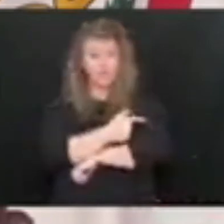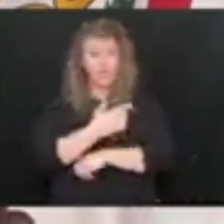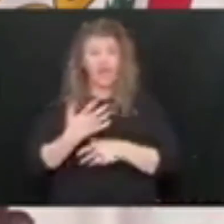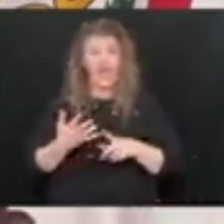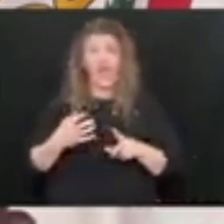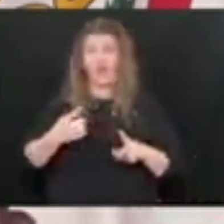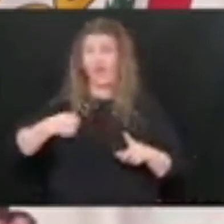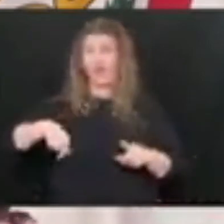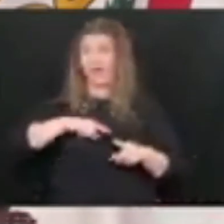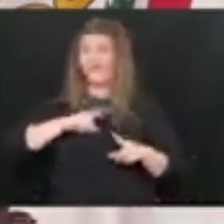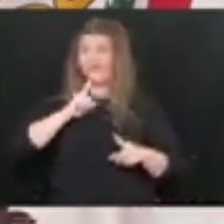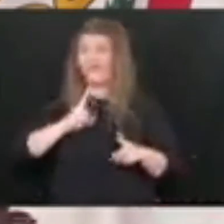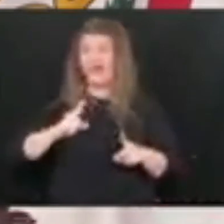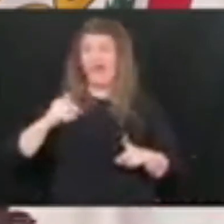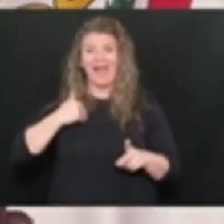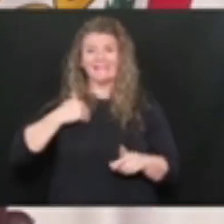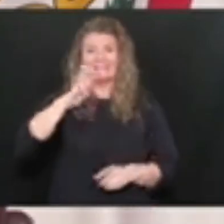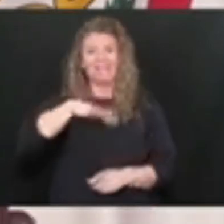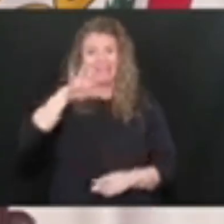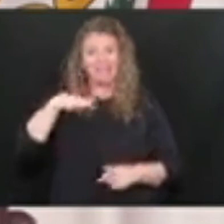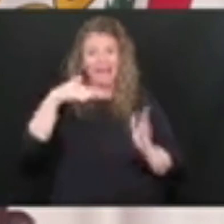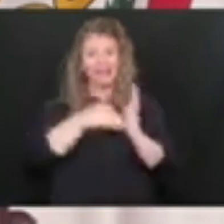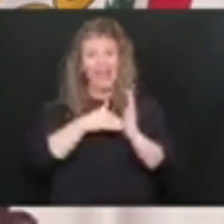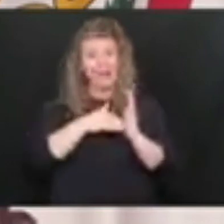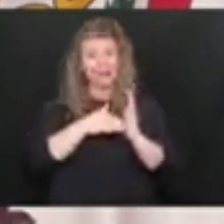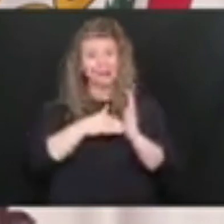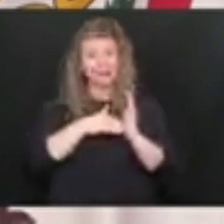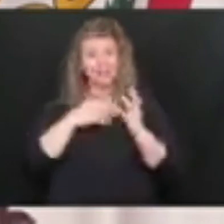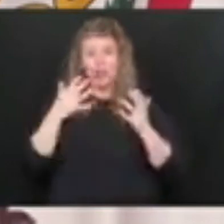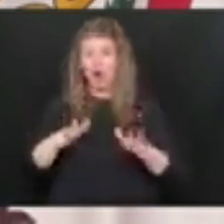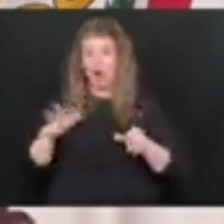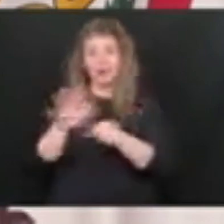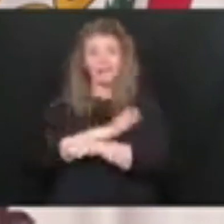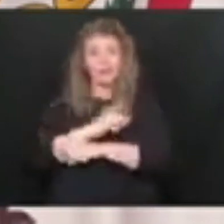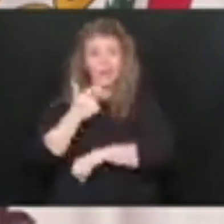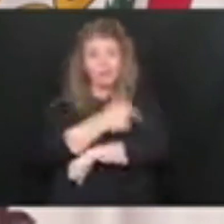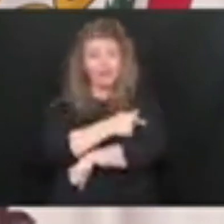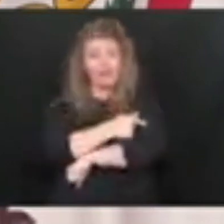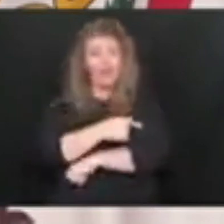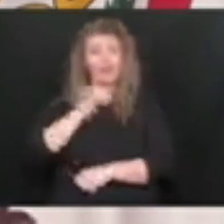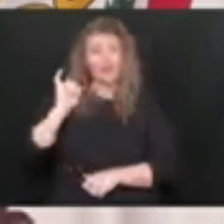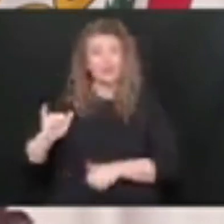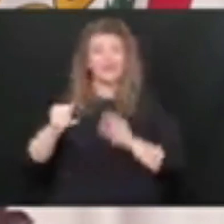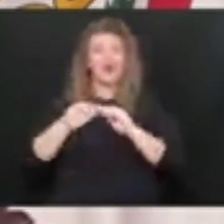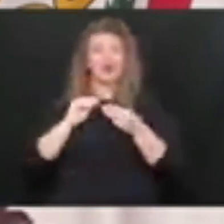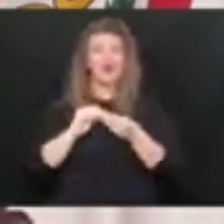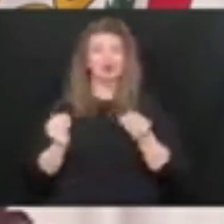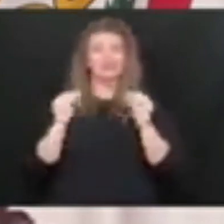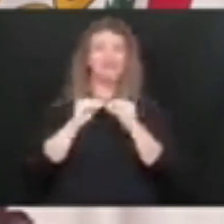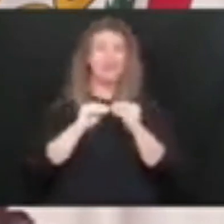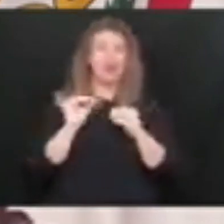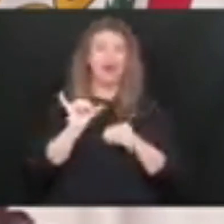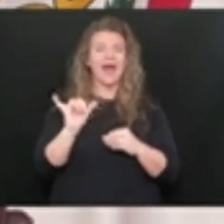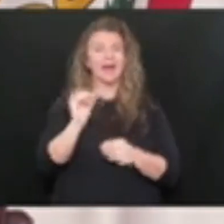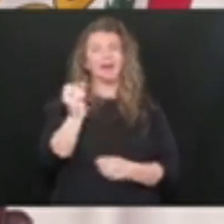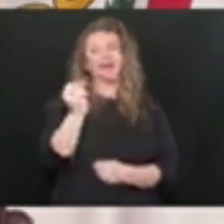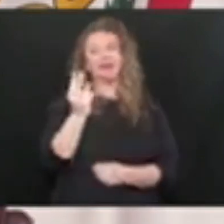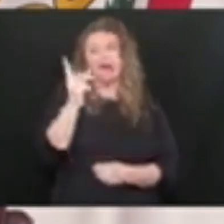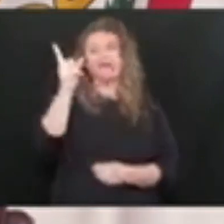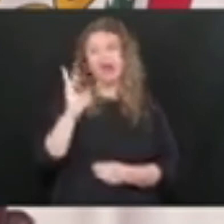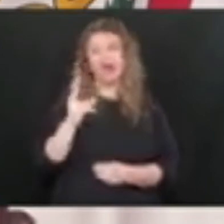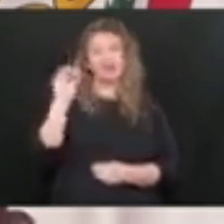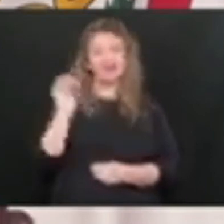we've really got 55,000 of them that are fully vaccinated, then that number is more like